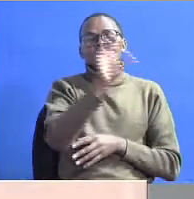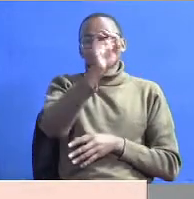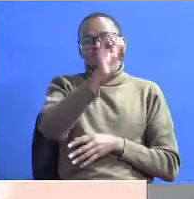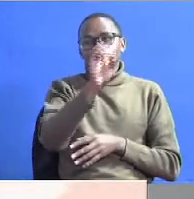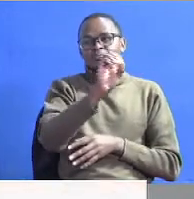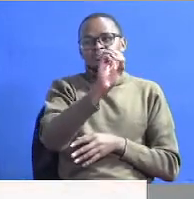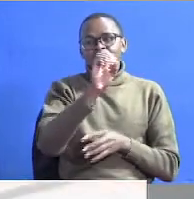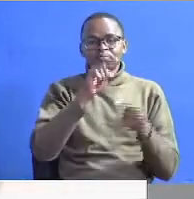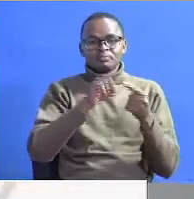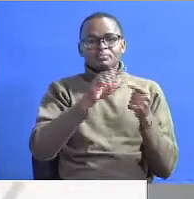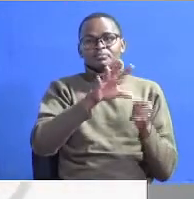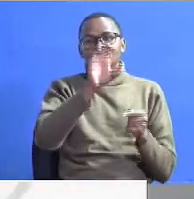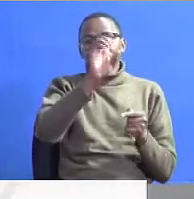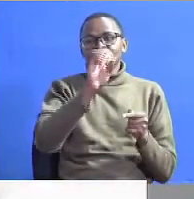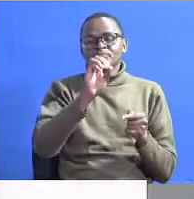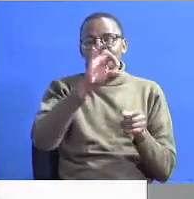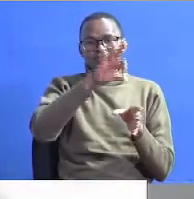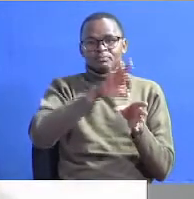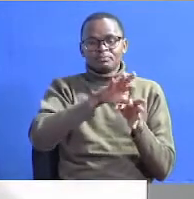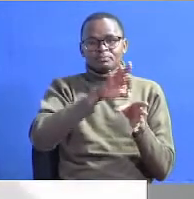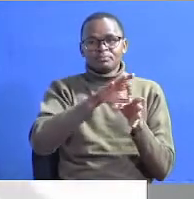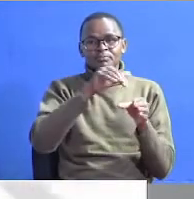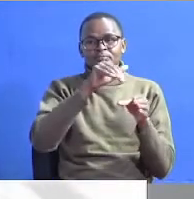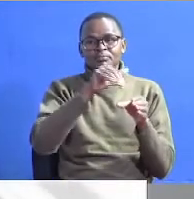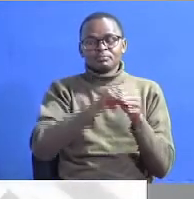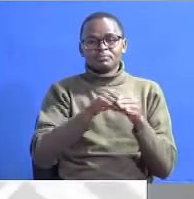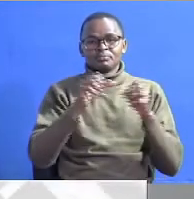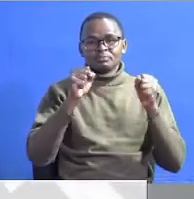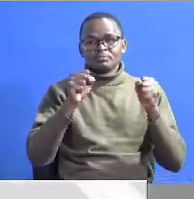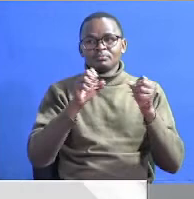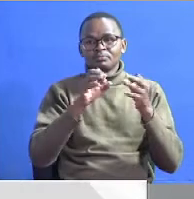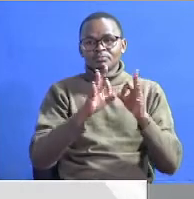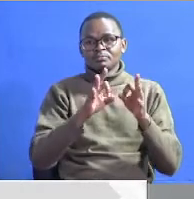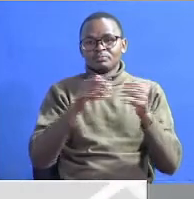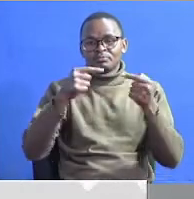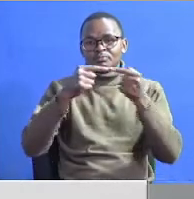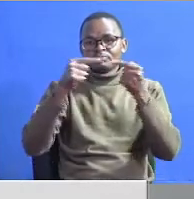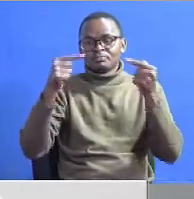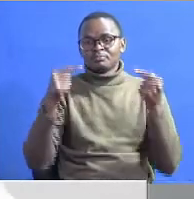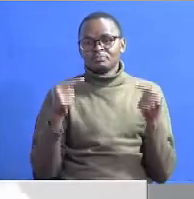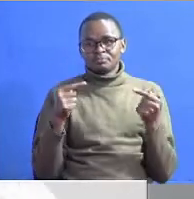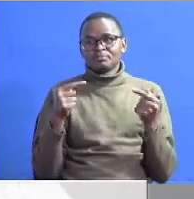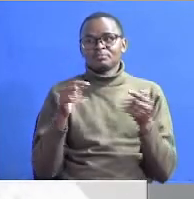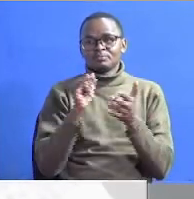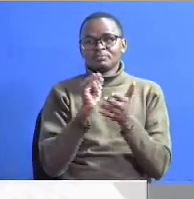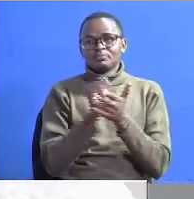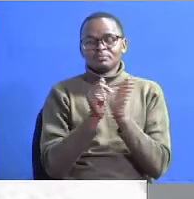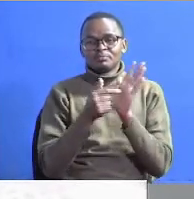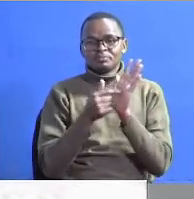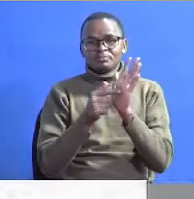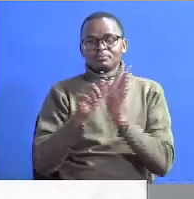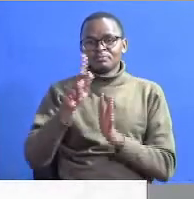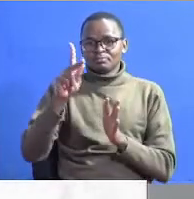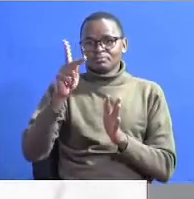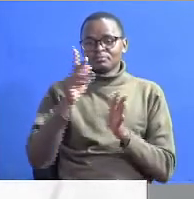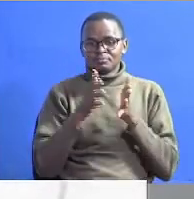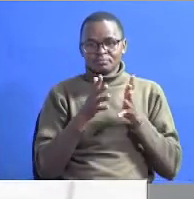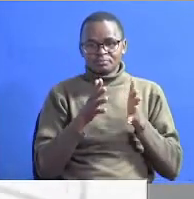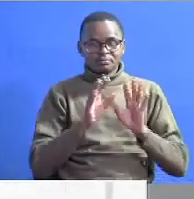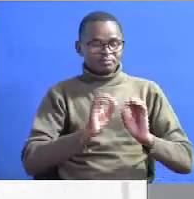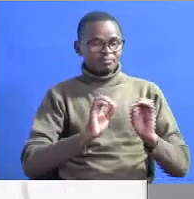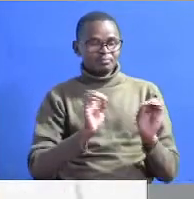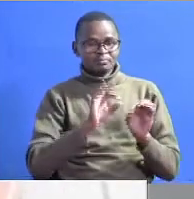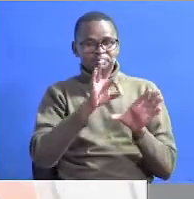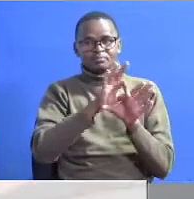25% to 50% of the votes in the stronghold of the opponent. Right. That one shows that Kenyans are no